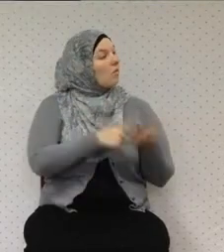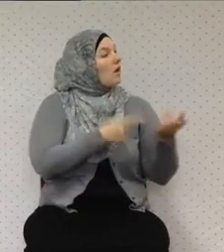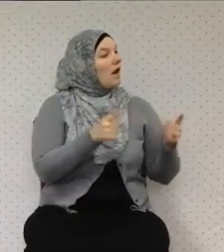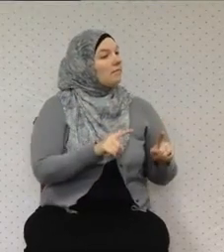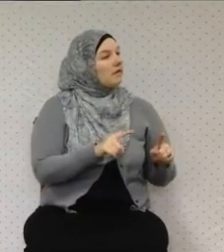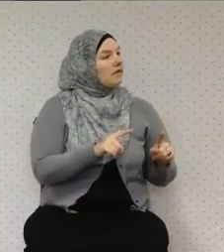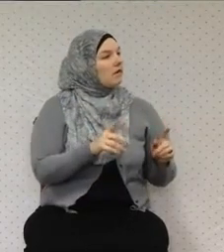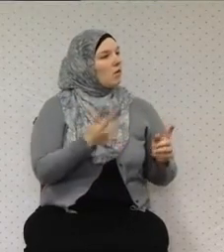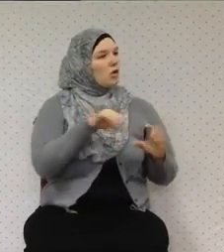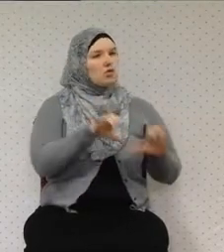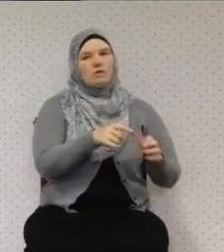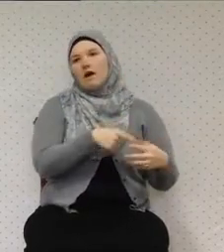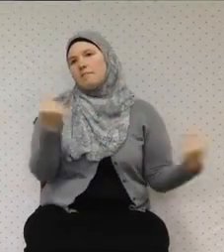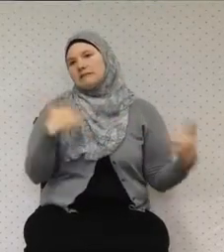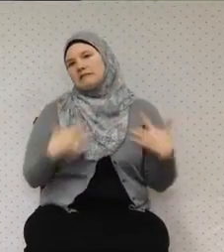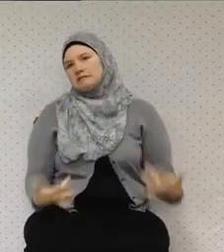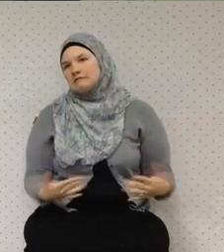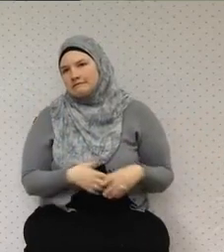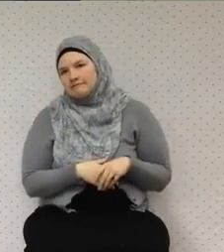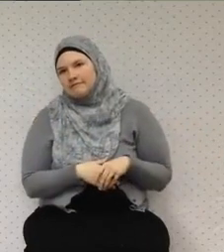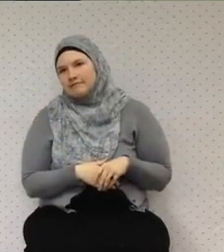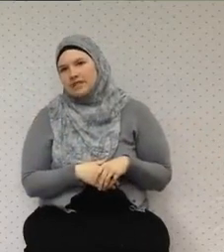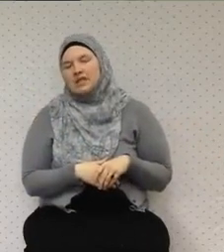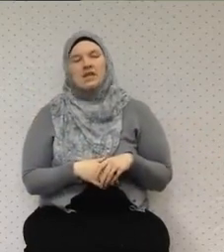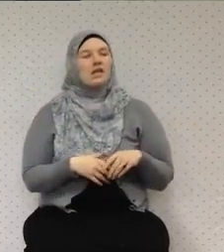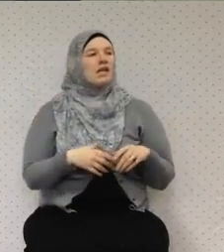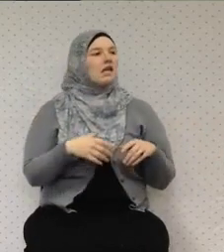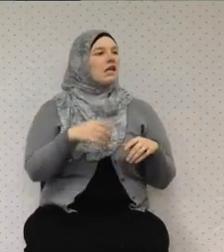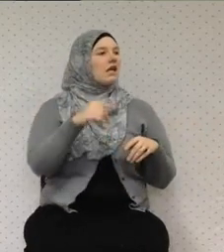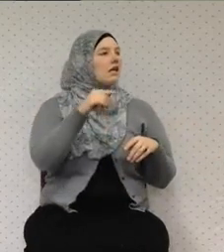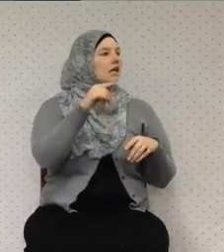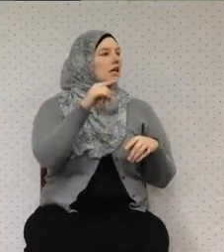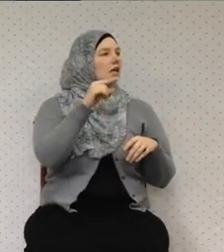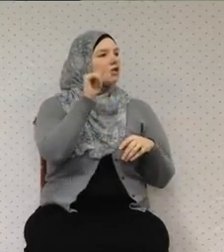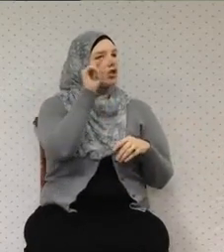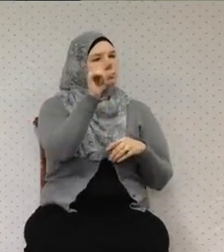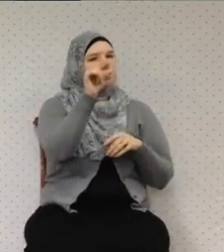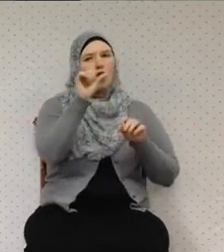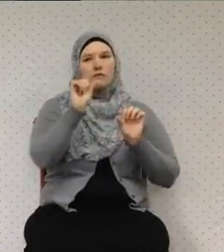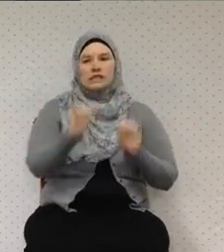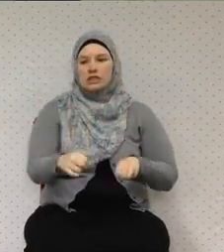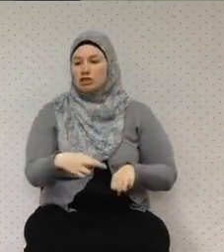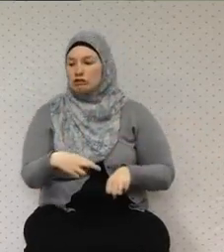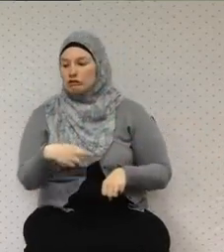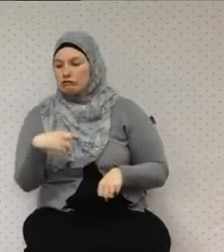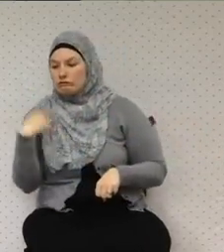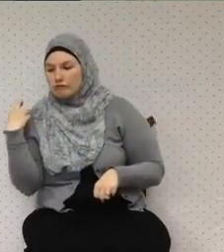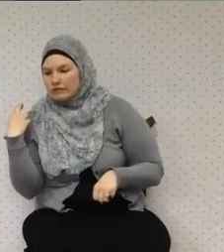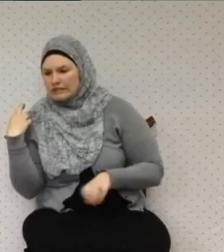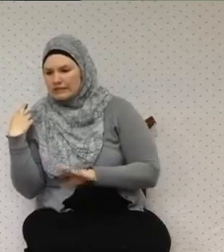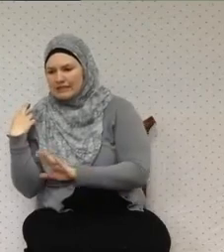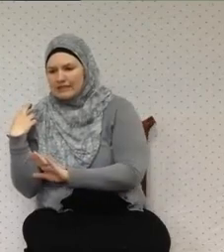What happens is we are doing the opposite. A very slightly potential risk